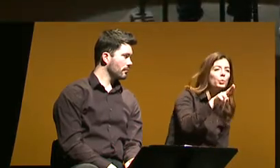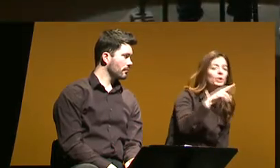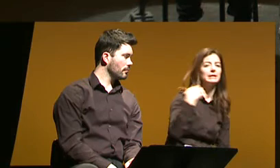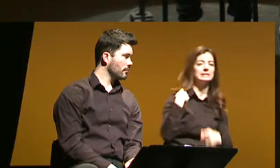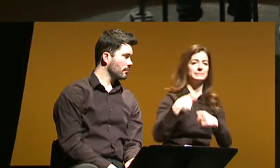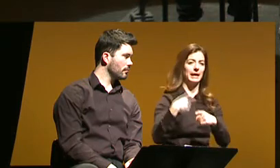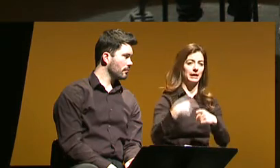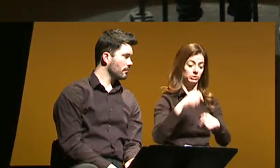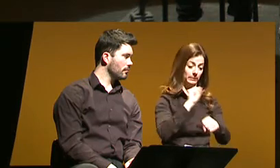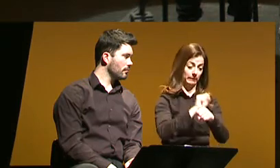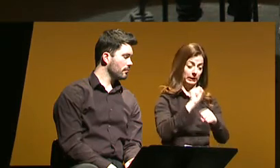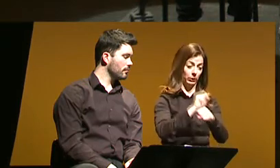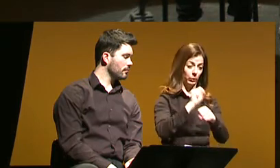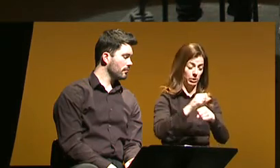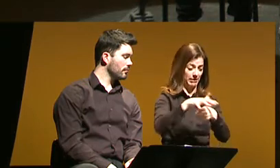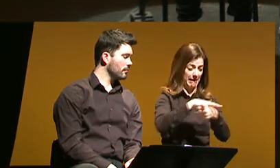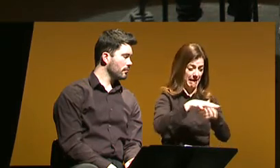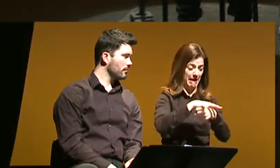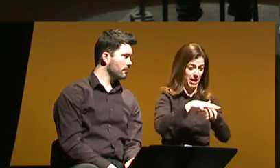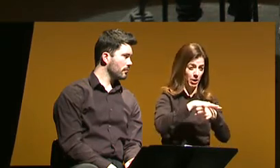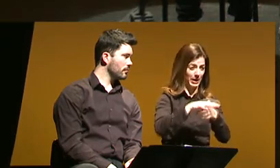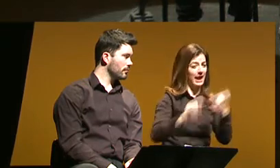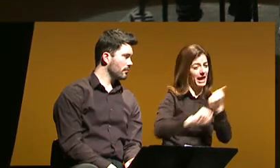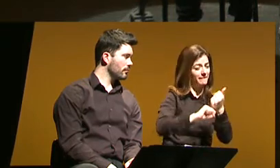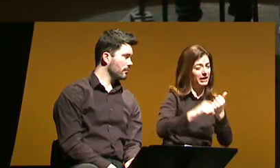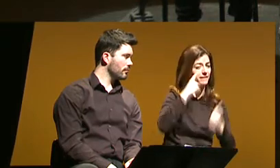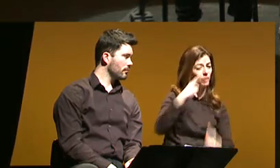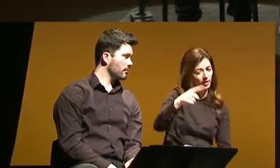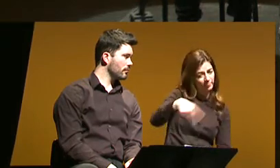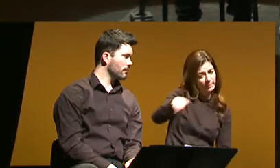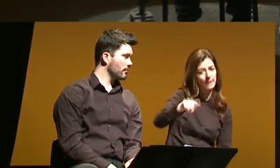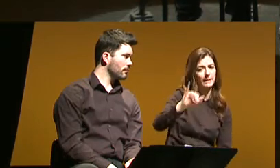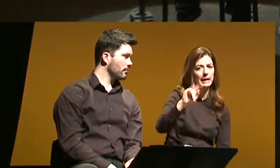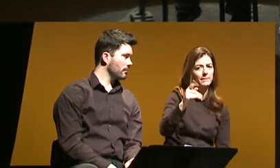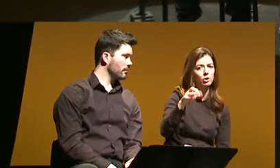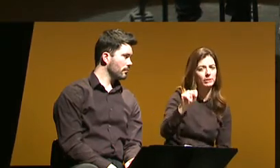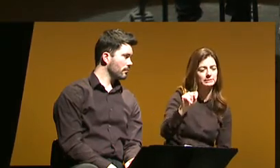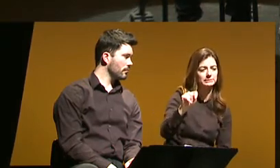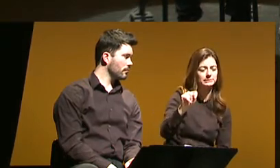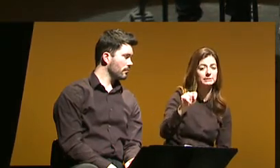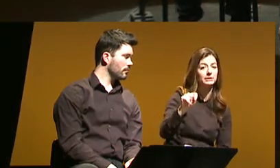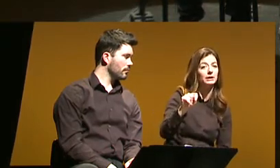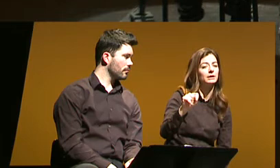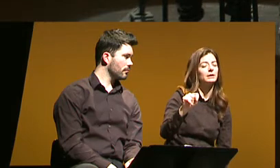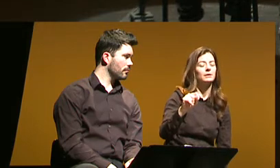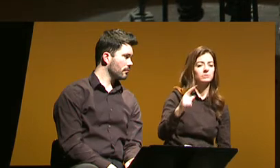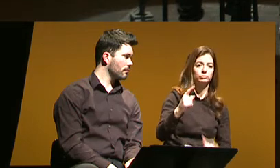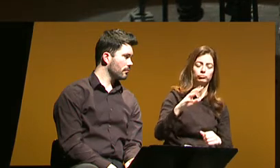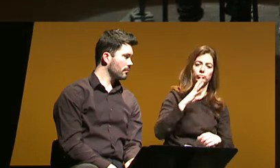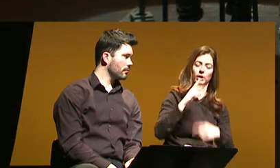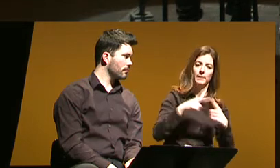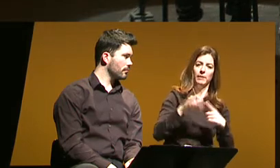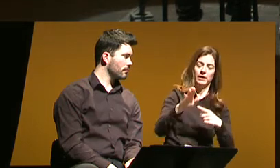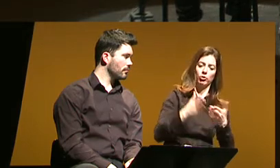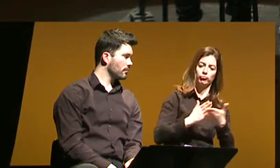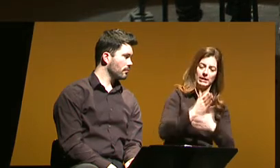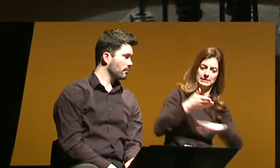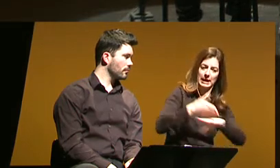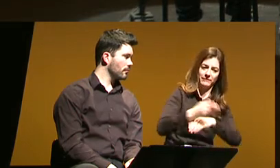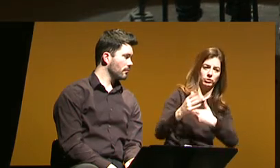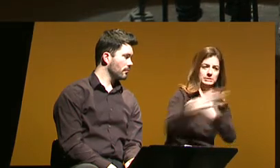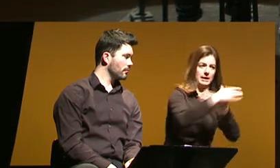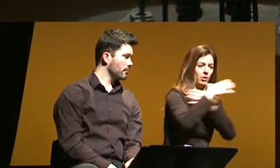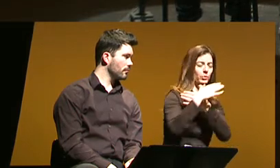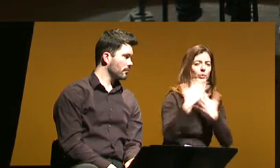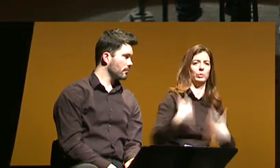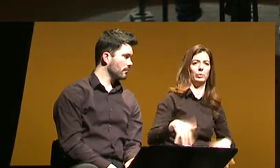for immigrants, documented and undocumented, for their financial compensation after Sandy. You don't need to travel the world